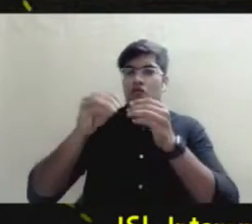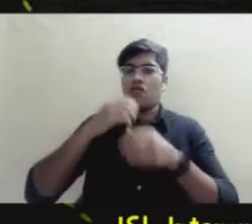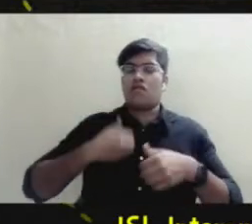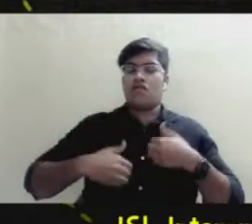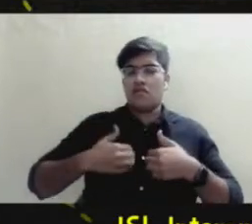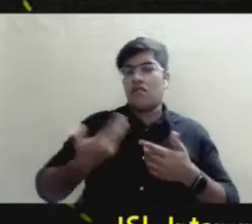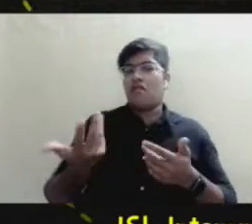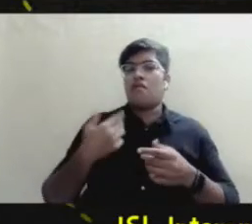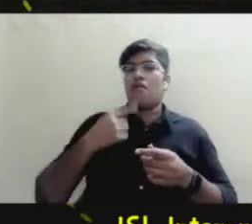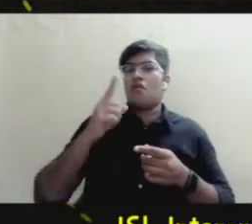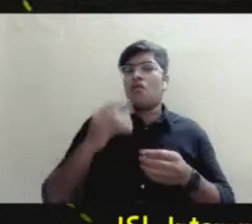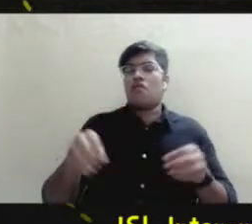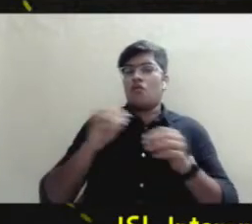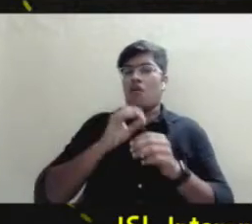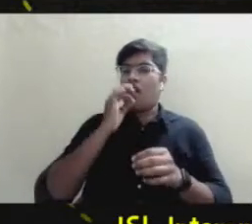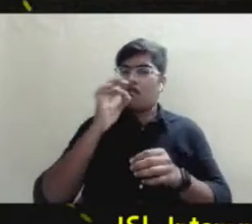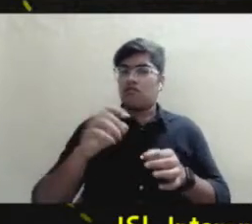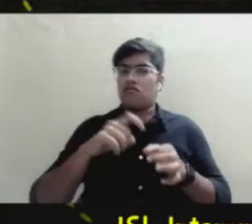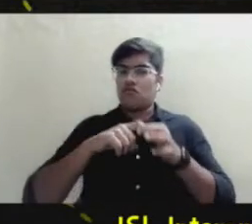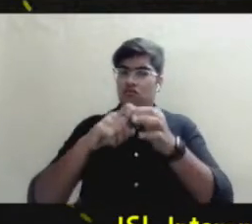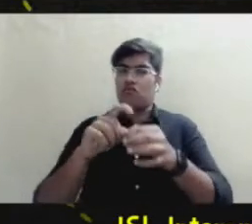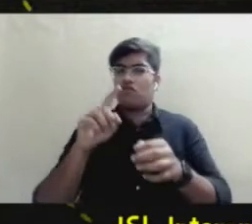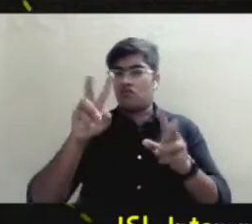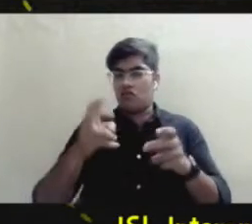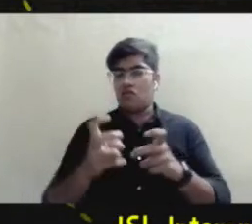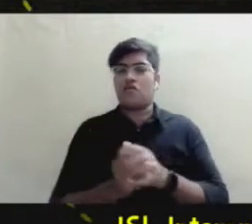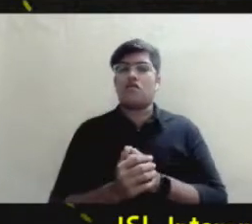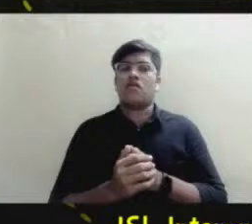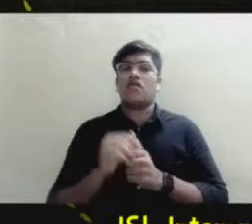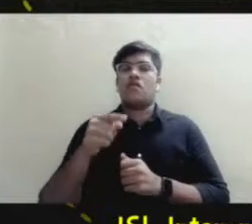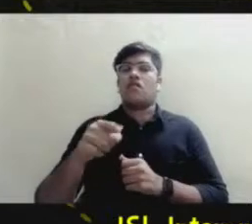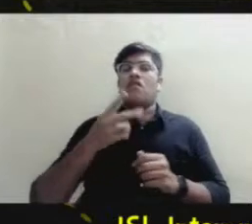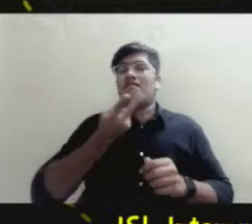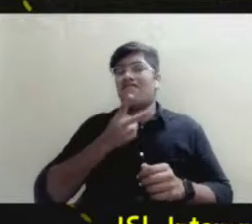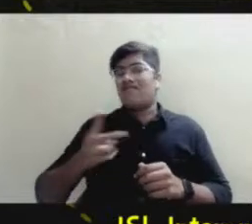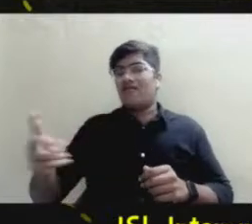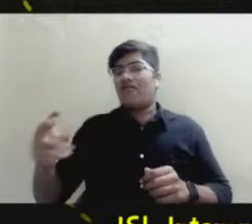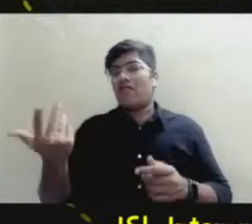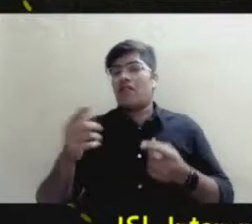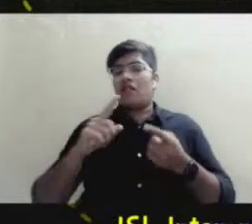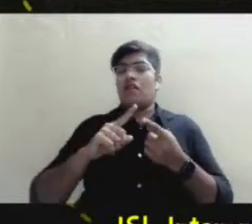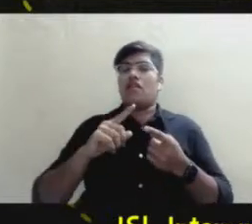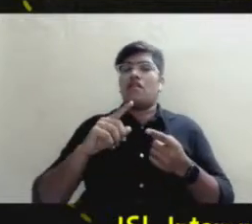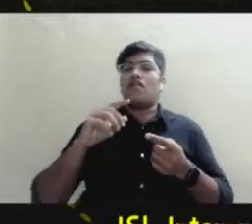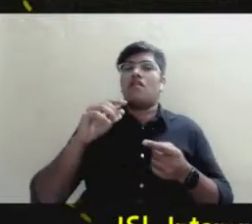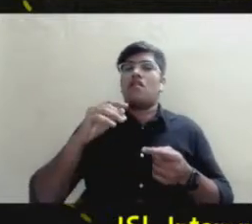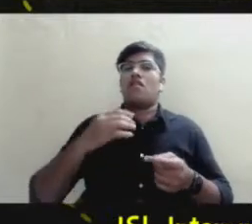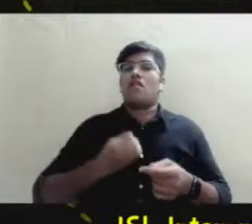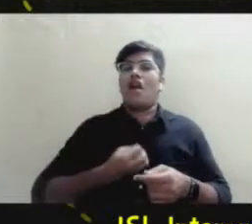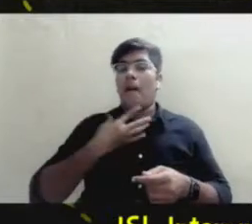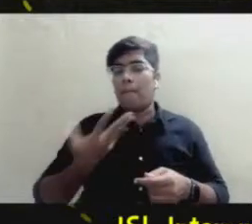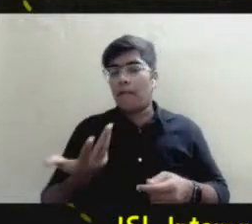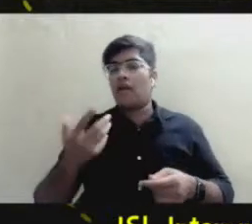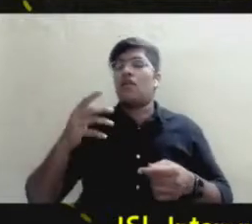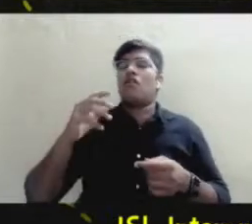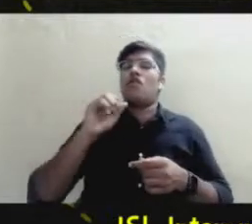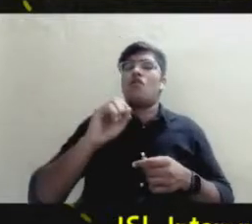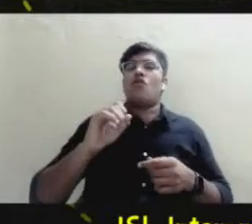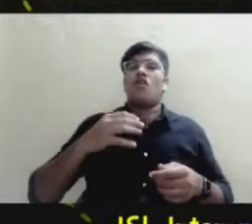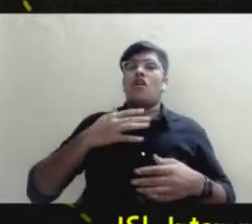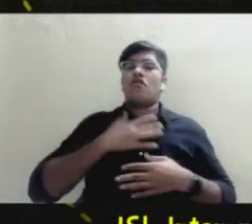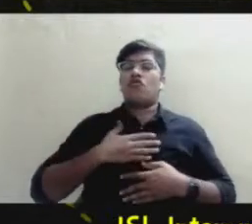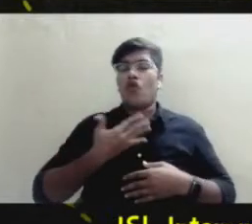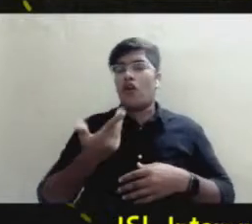also wondering if you could tell us, what are the other kind of evocations and forms of desire that we hear women